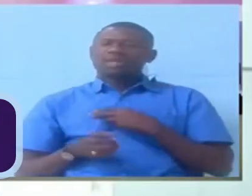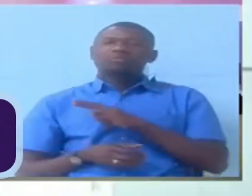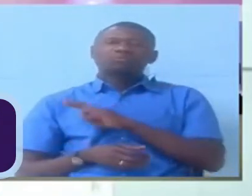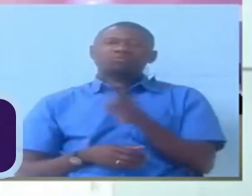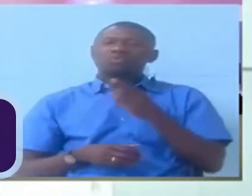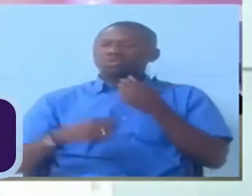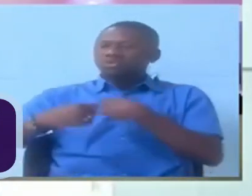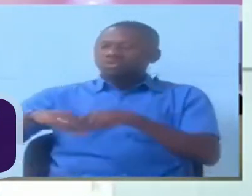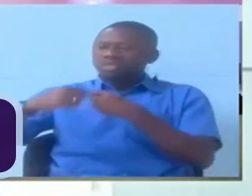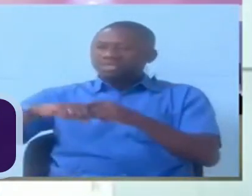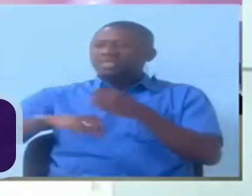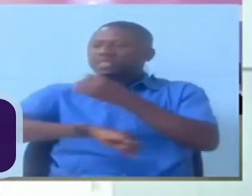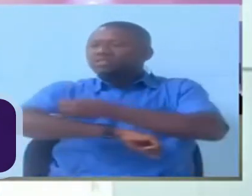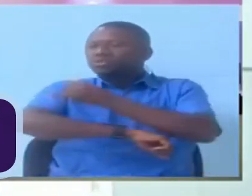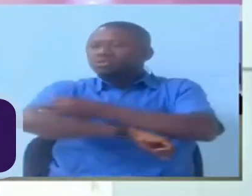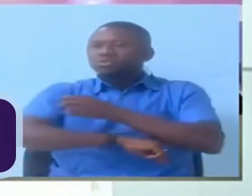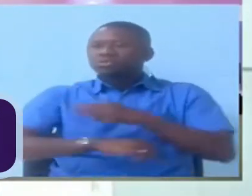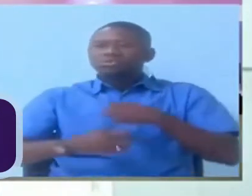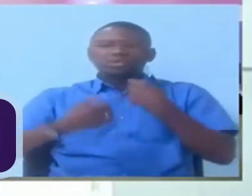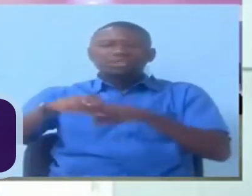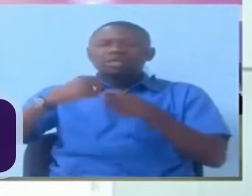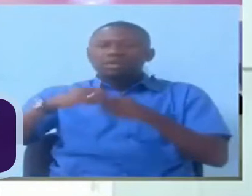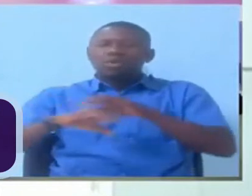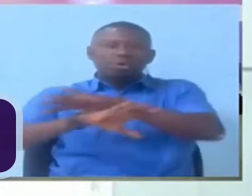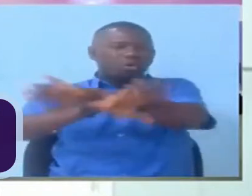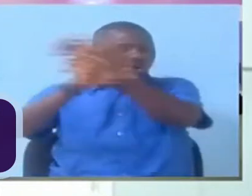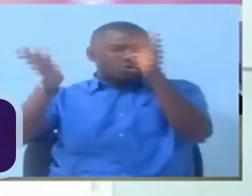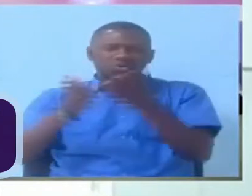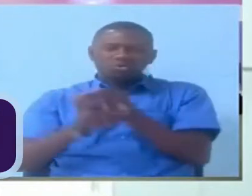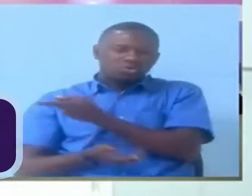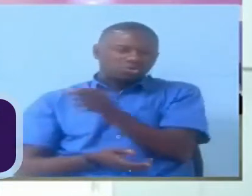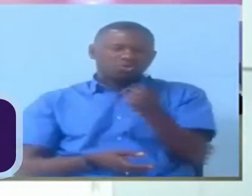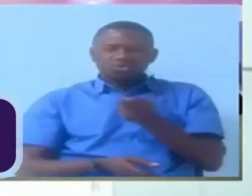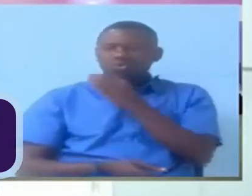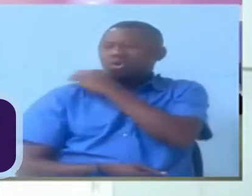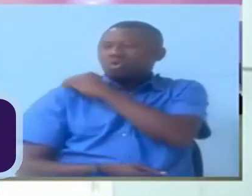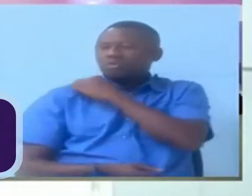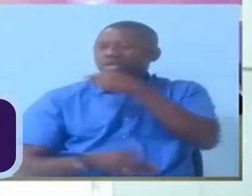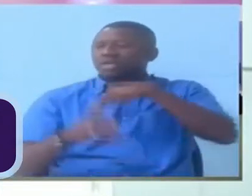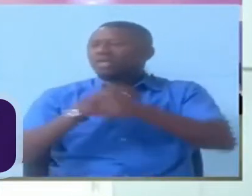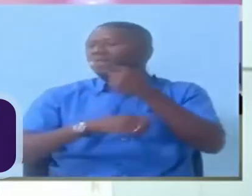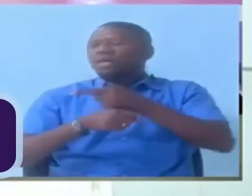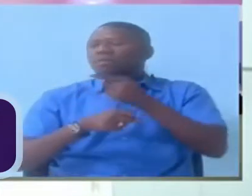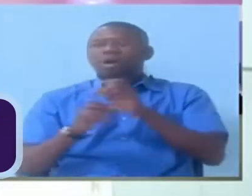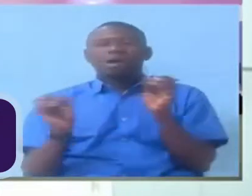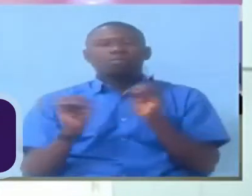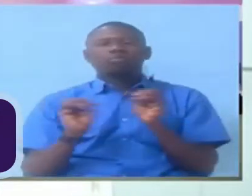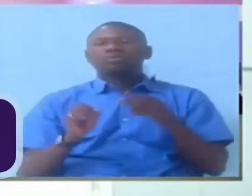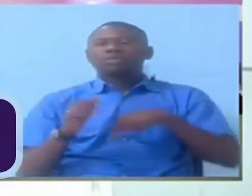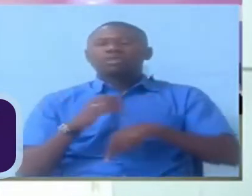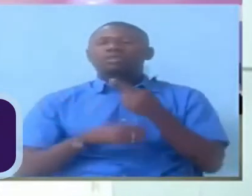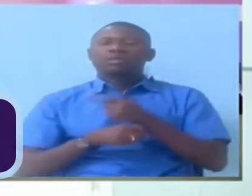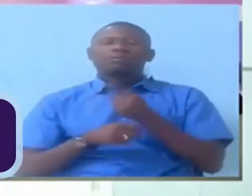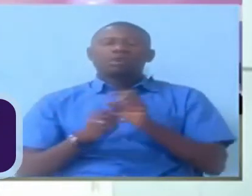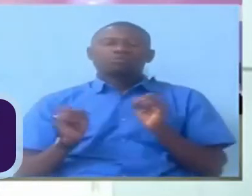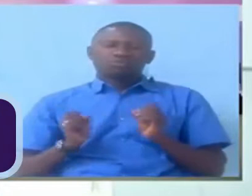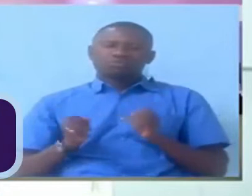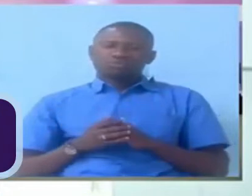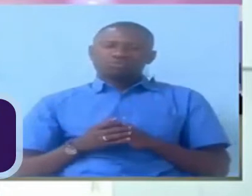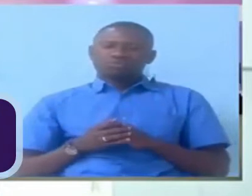lonko isitara lori no kelo bundato. You did not take that route. I did not take that route. Okay, but